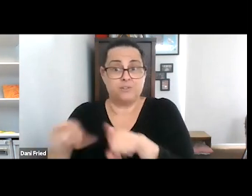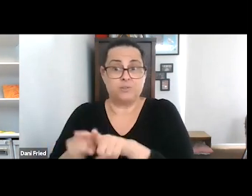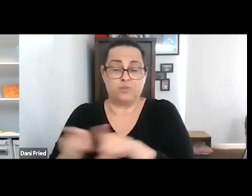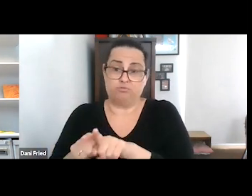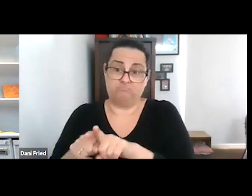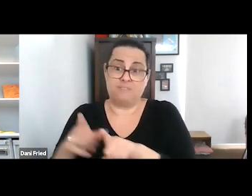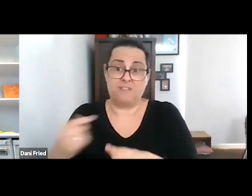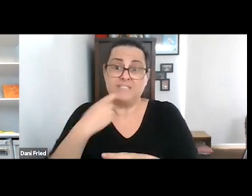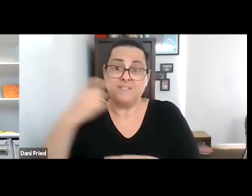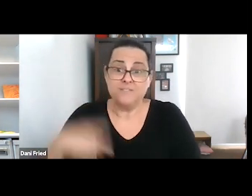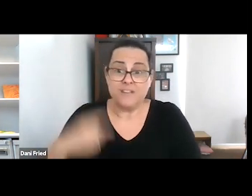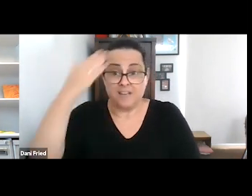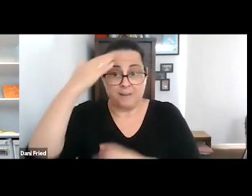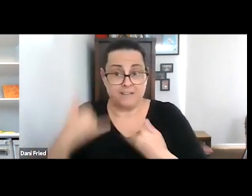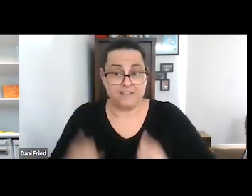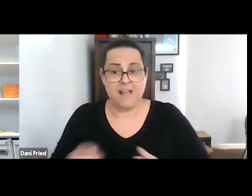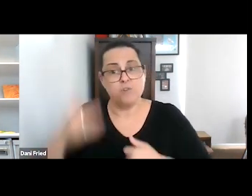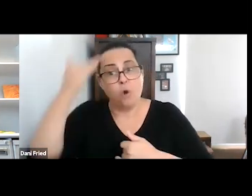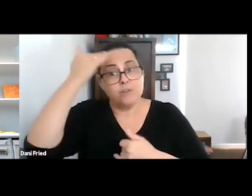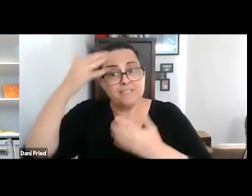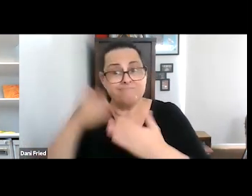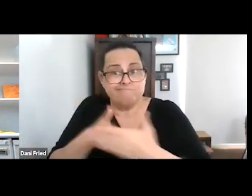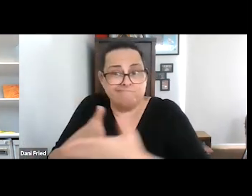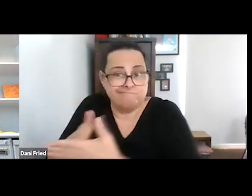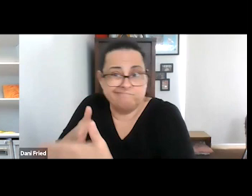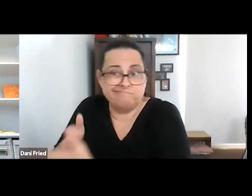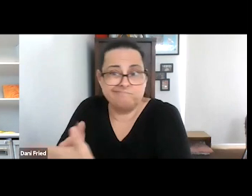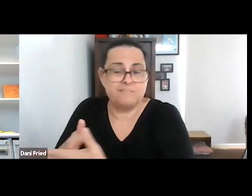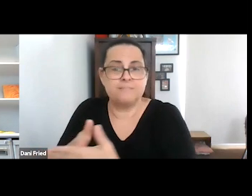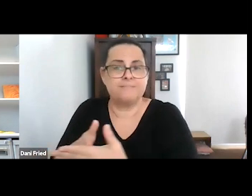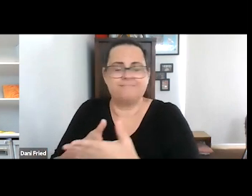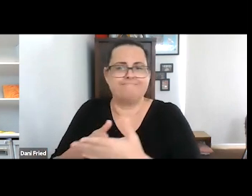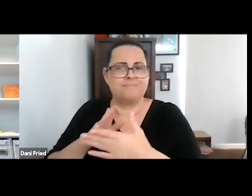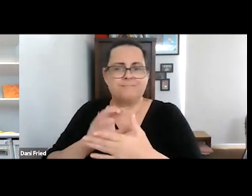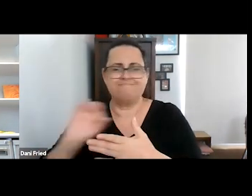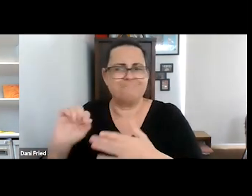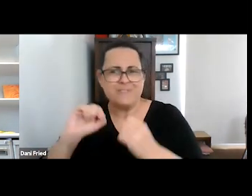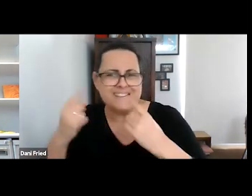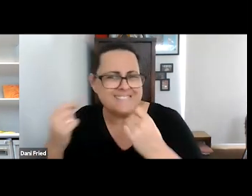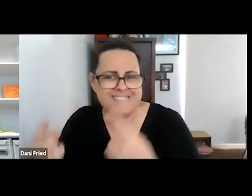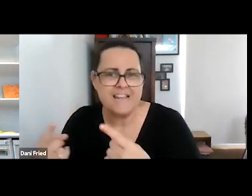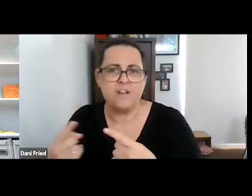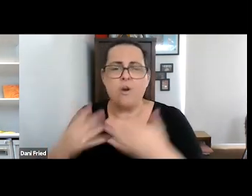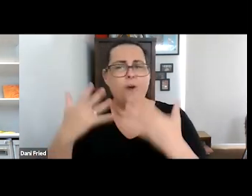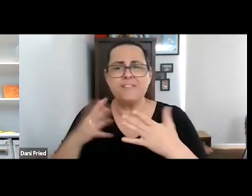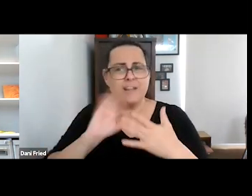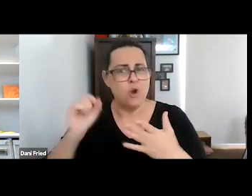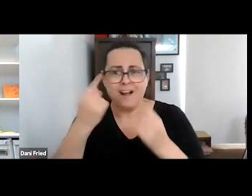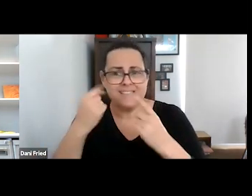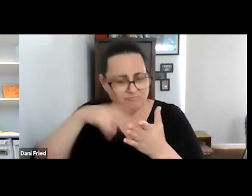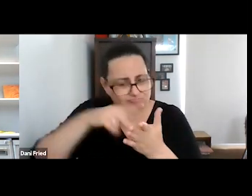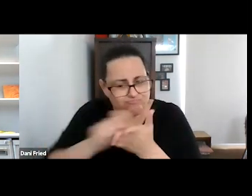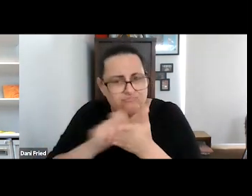mental illness often have cognitive difficulties that might impact upon their ability to access primary health care, often low health literacy, which